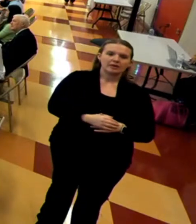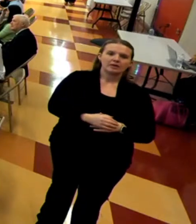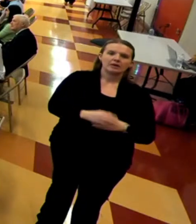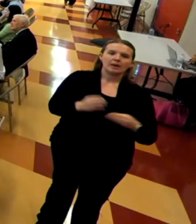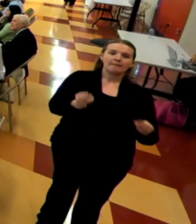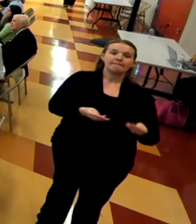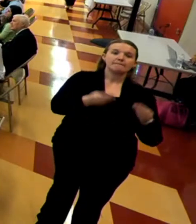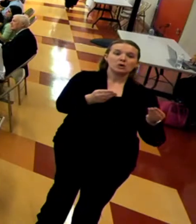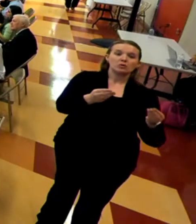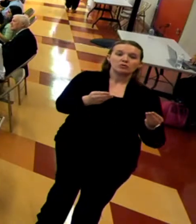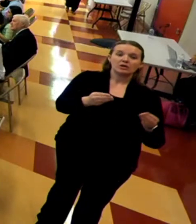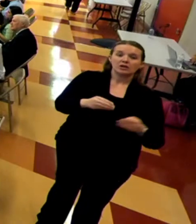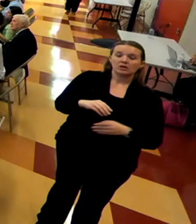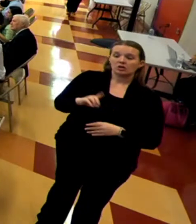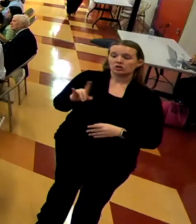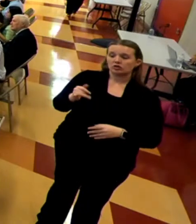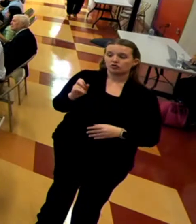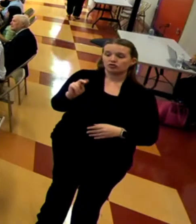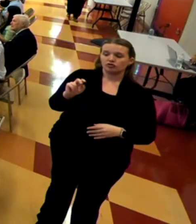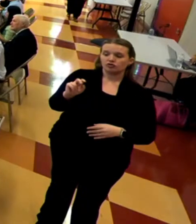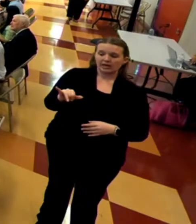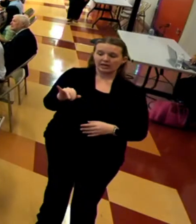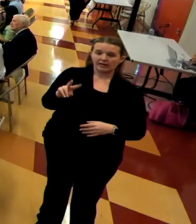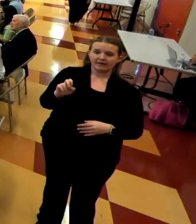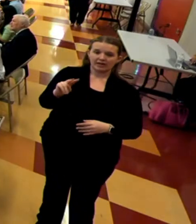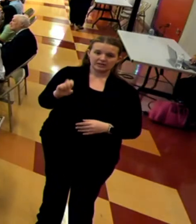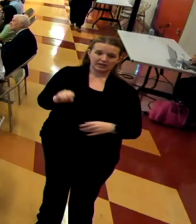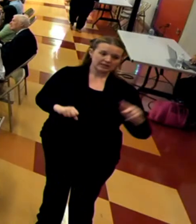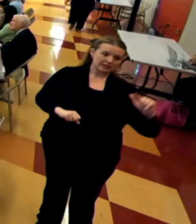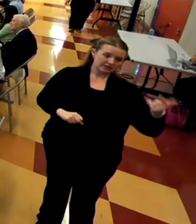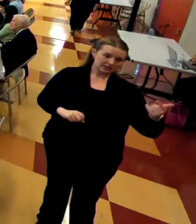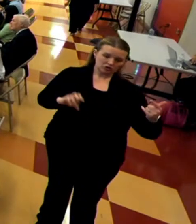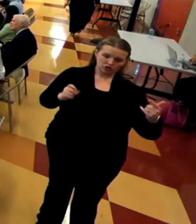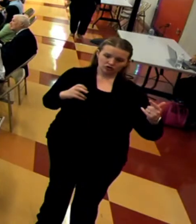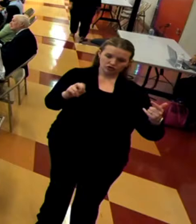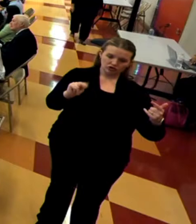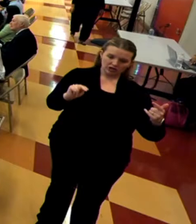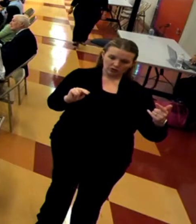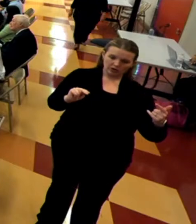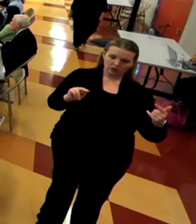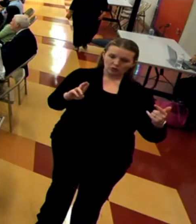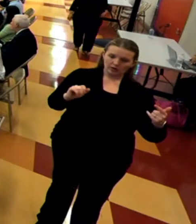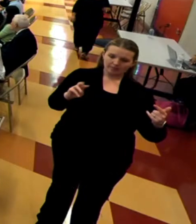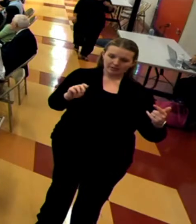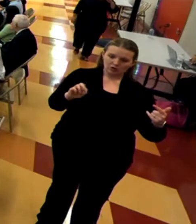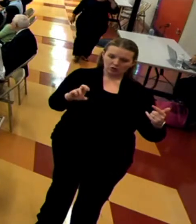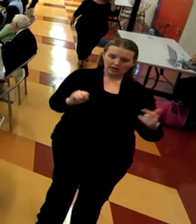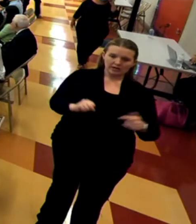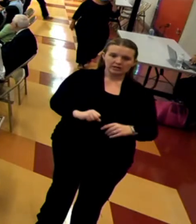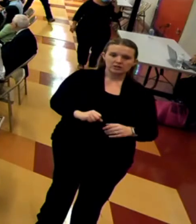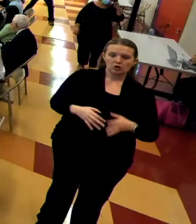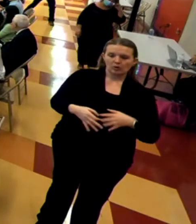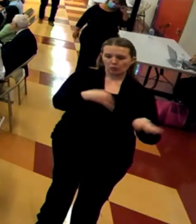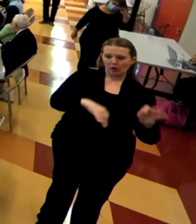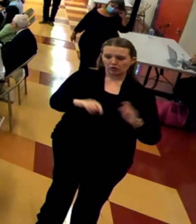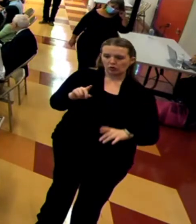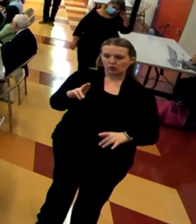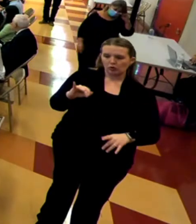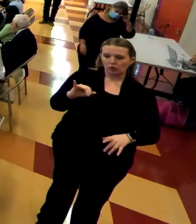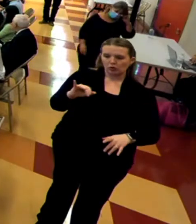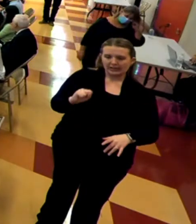Motion presented by Johnny Ibanez. Second, Sharon Ramirez, proxy, Luis Gomez.